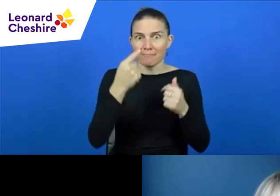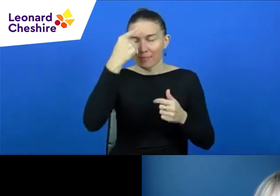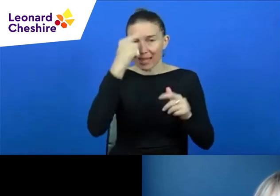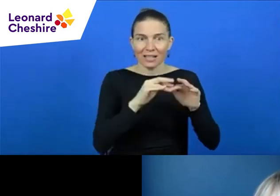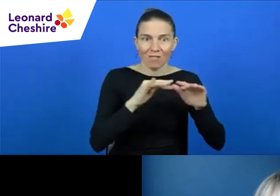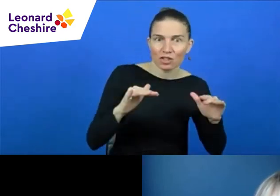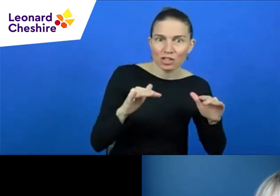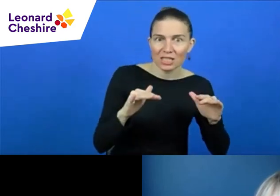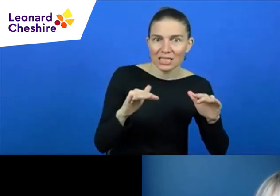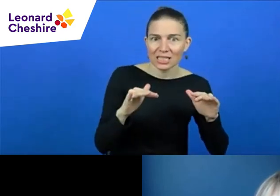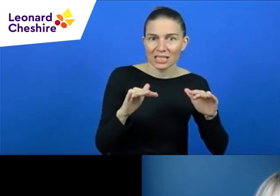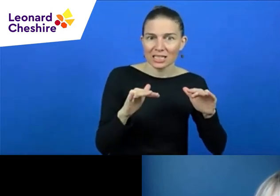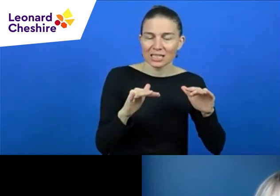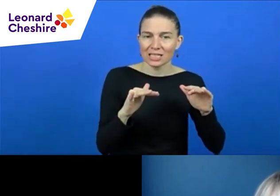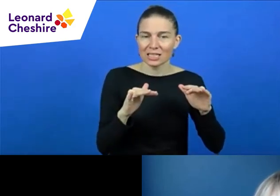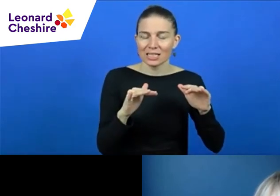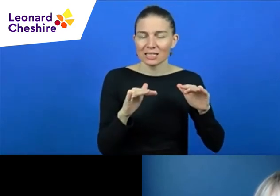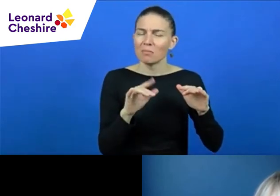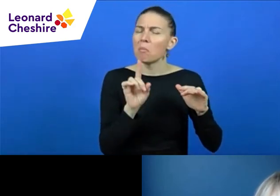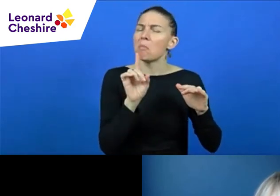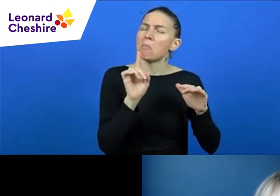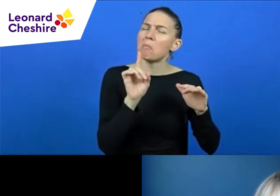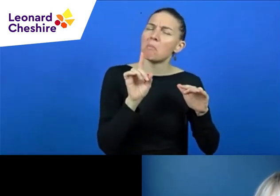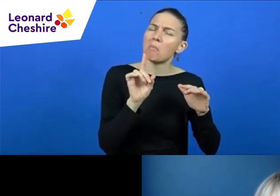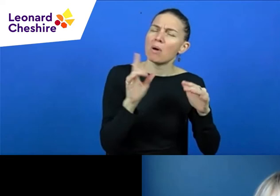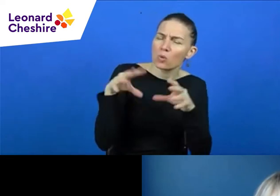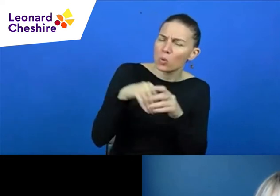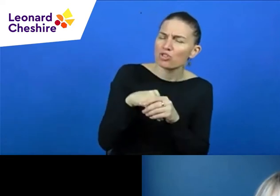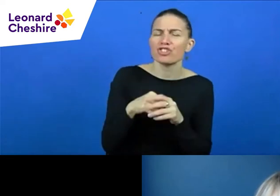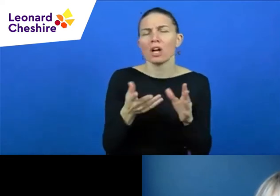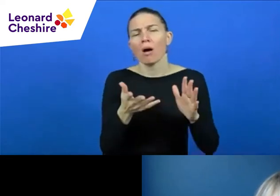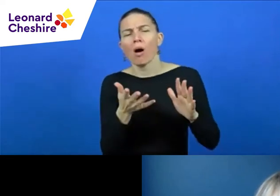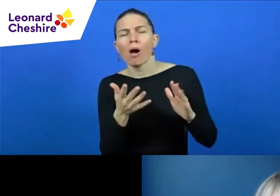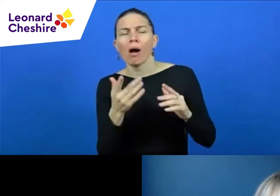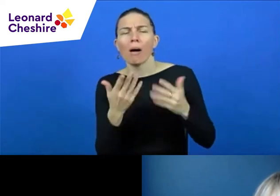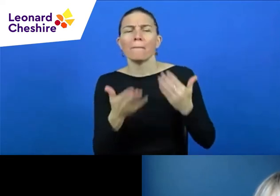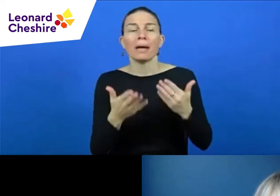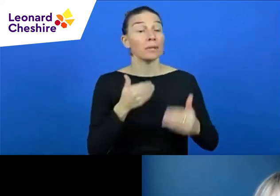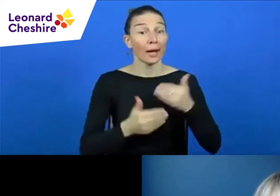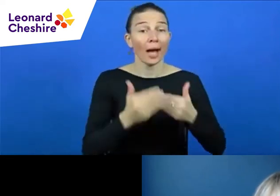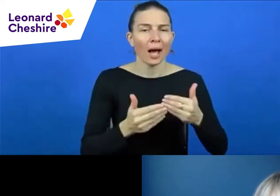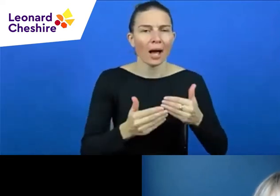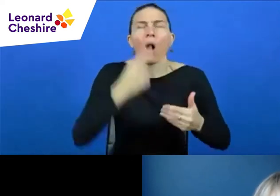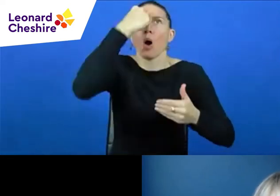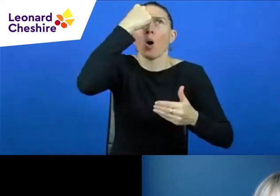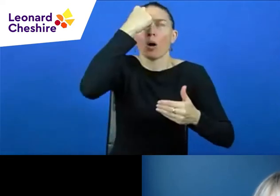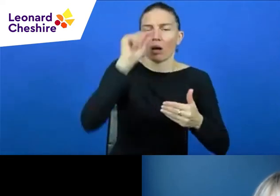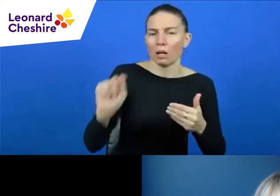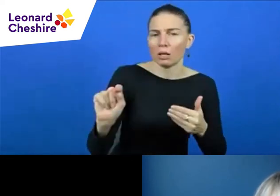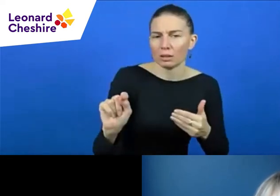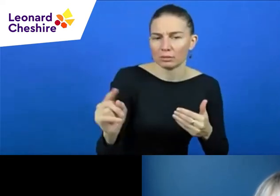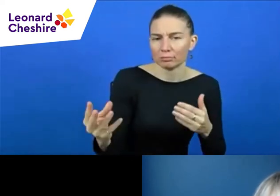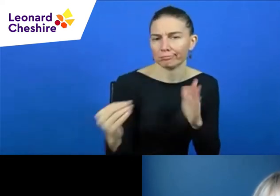tell us a little bit about what Valuable 500 has been doing to change employers' attitudes around inclusion? And what's the